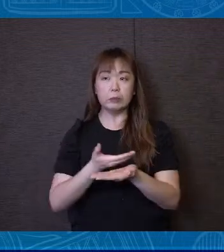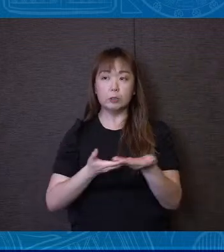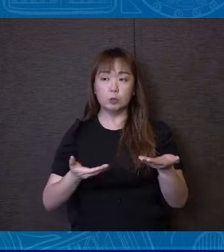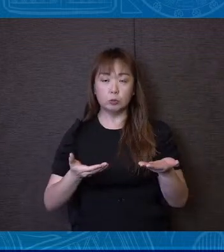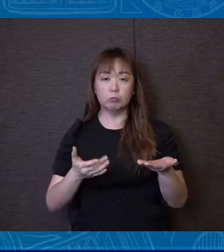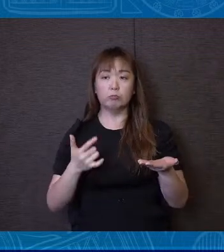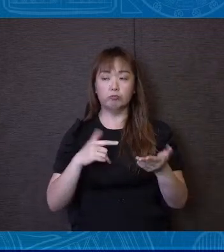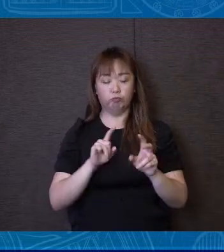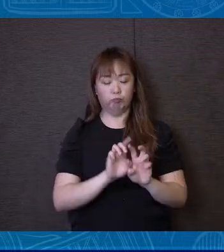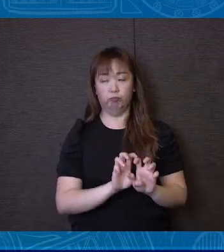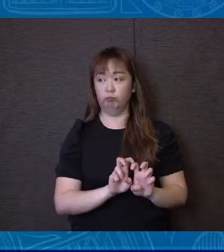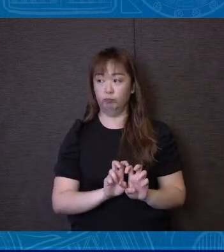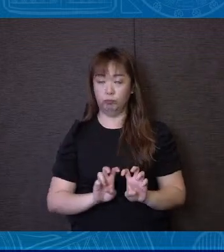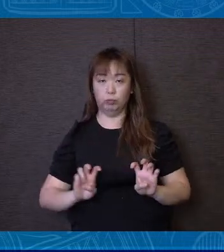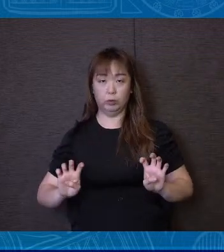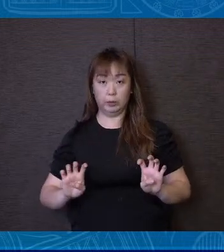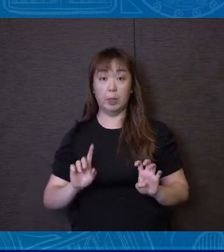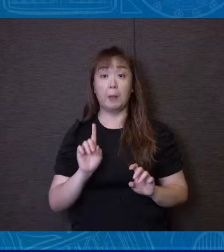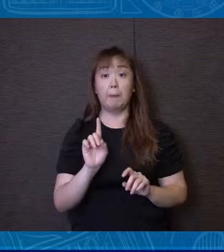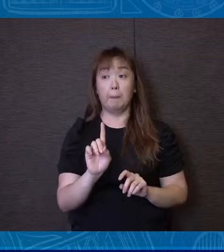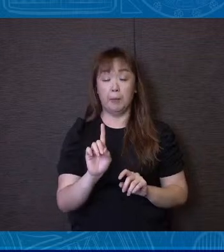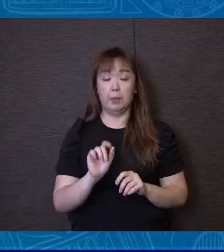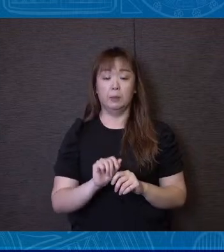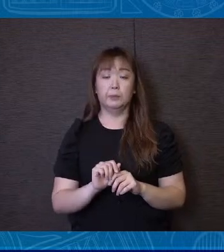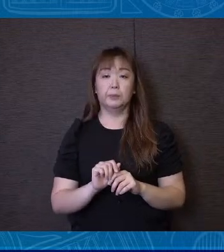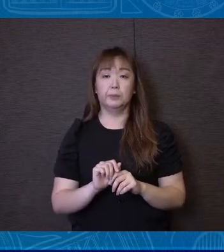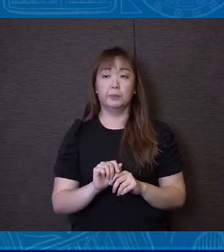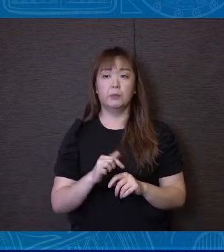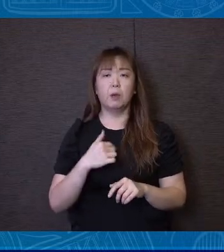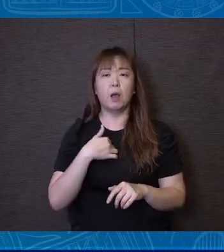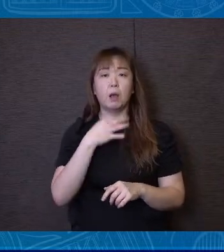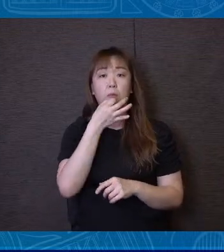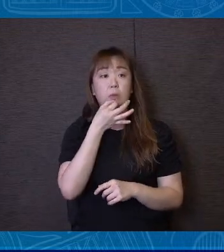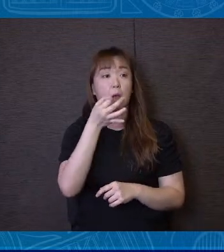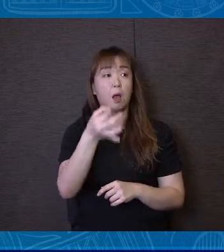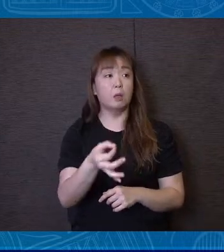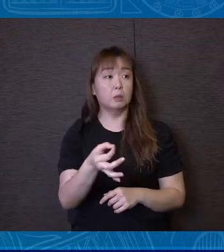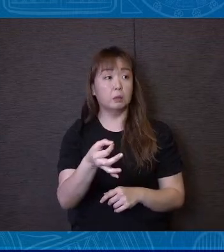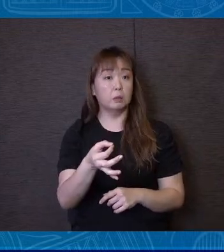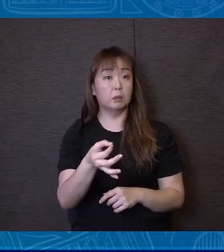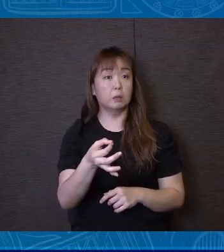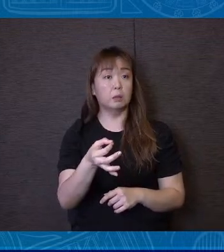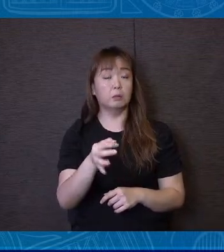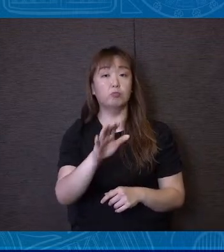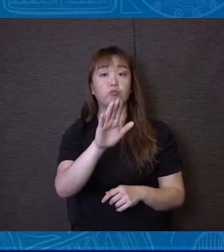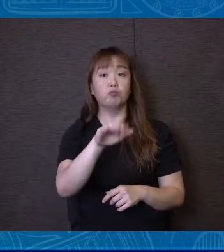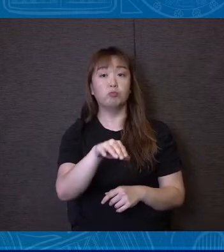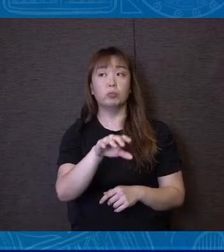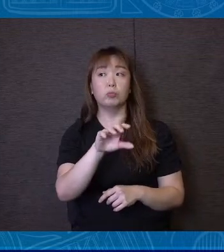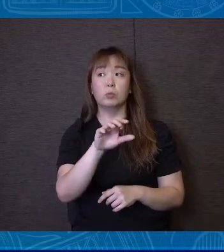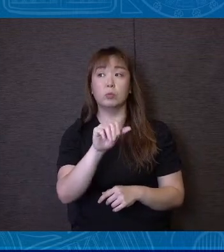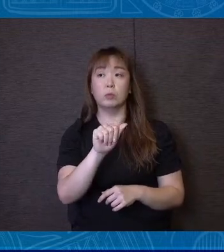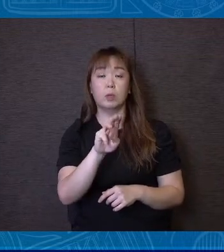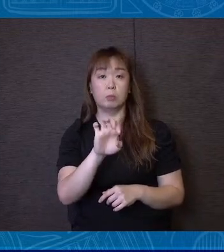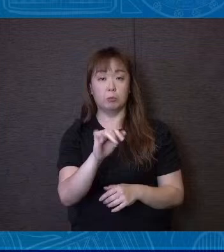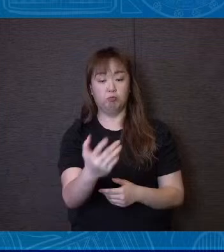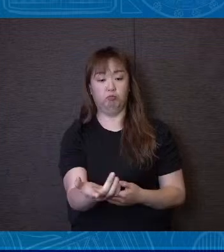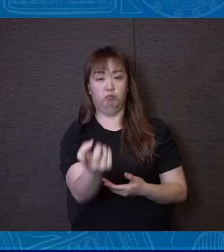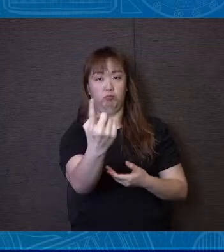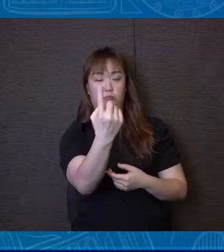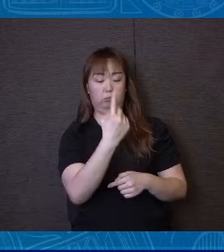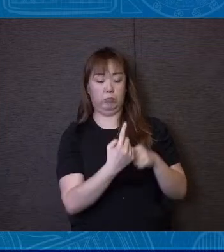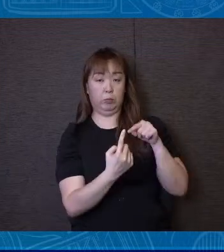of panelists, but before this, I would like to ask my colleague Amir Riaz to join me